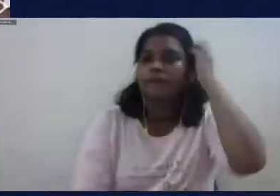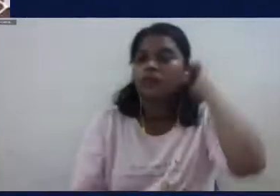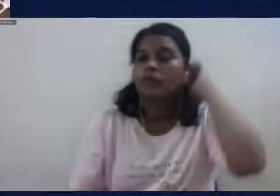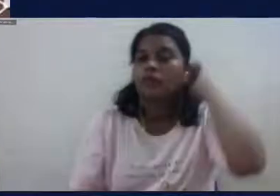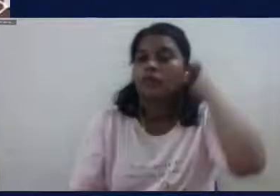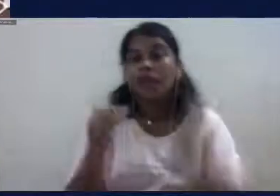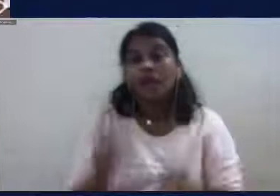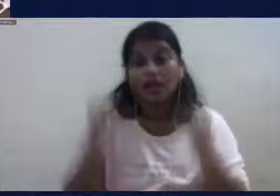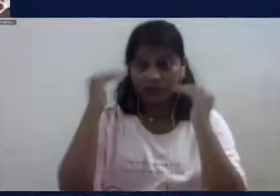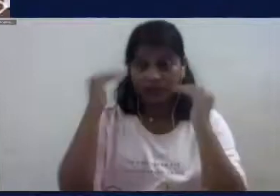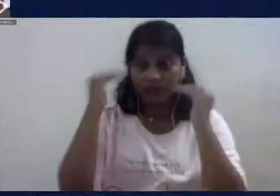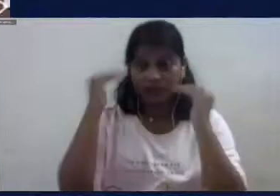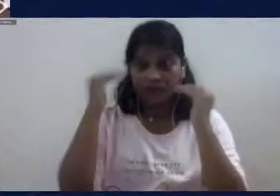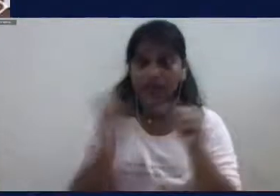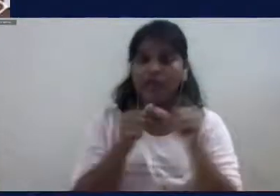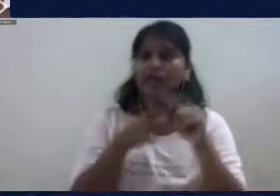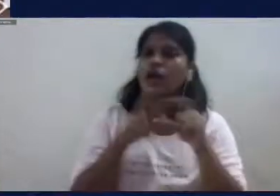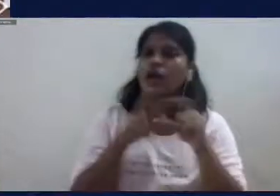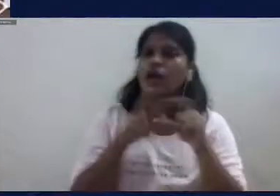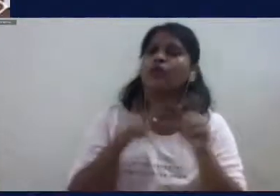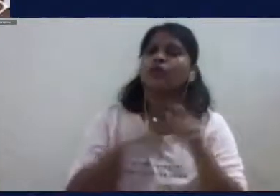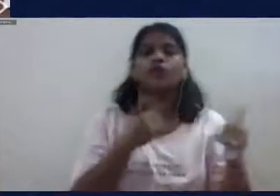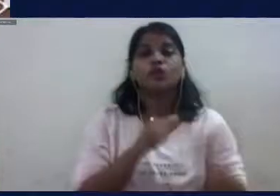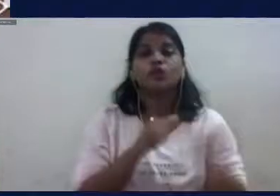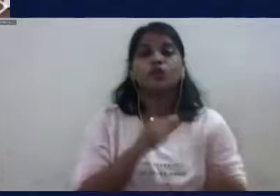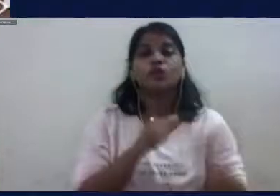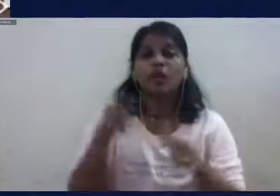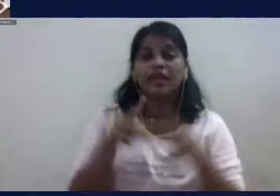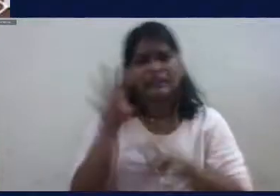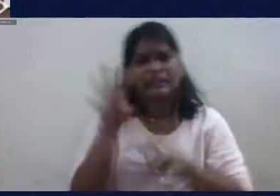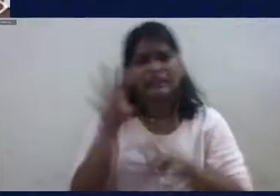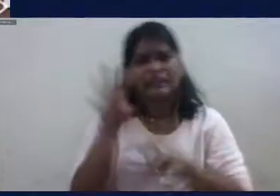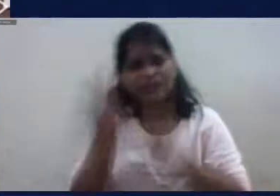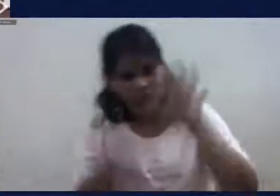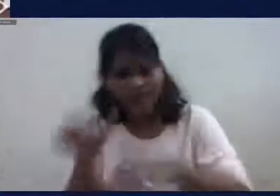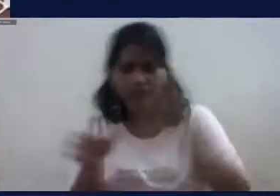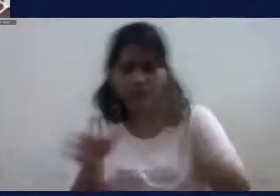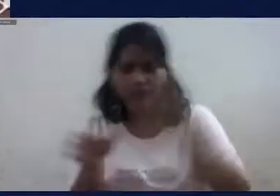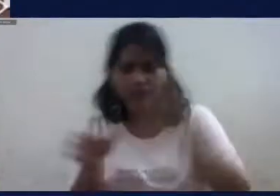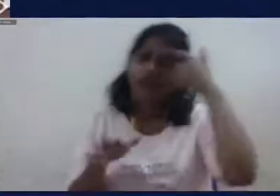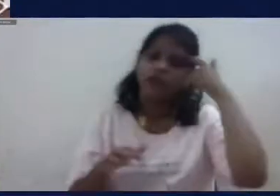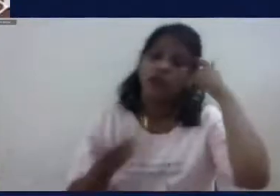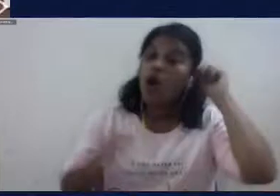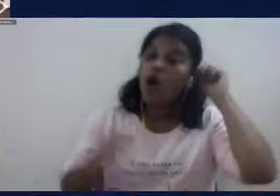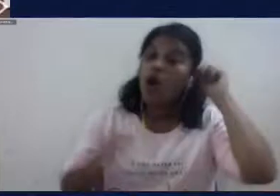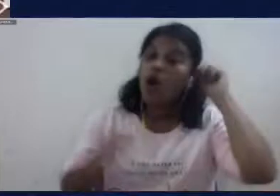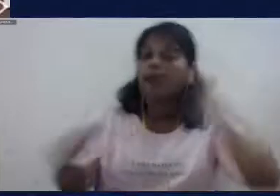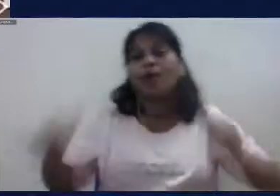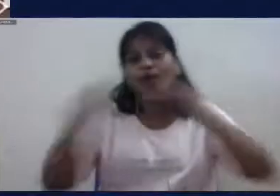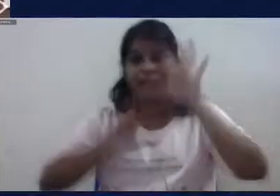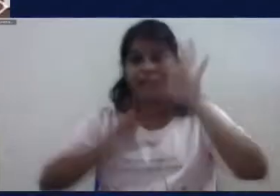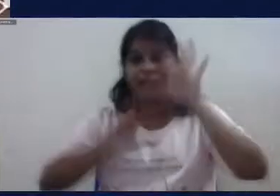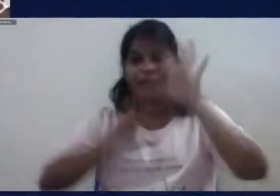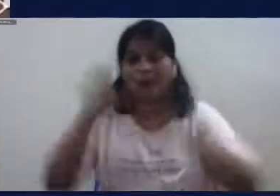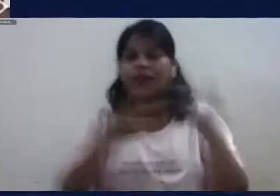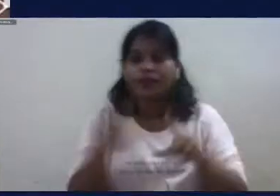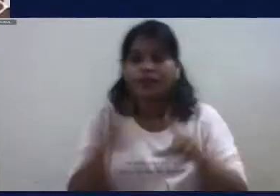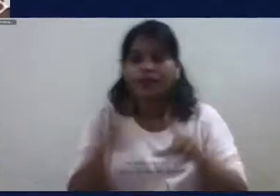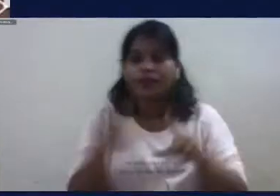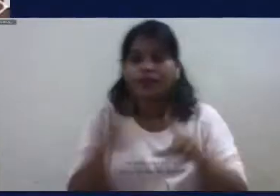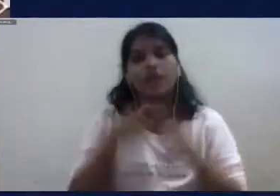high-tech and adventure kind of sports in trekking and mountain climbing and all of that stuff. That's what